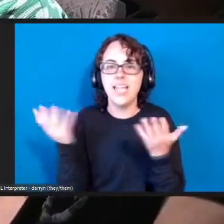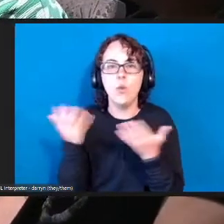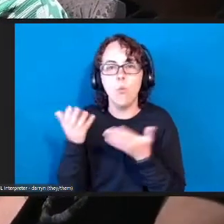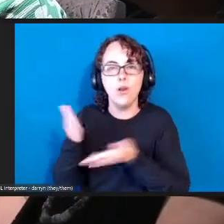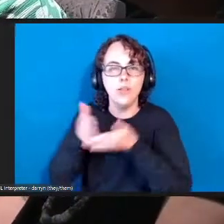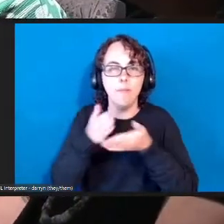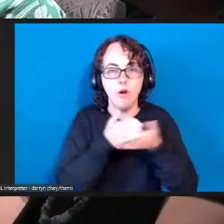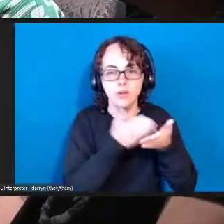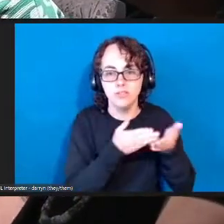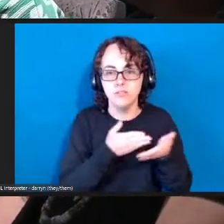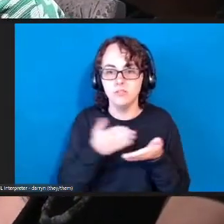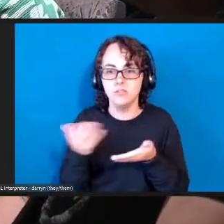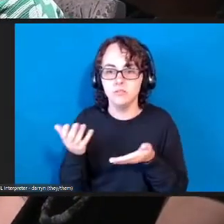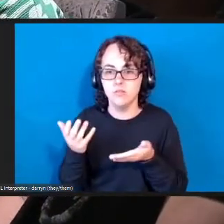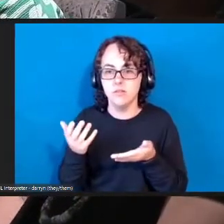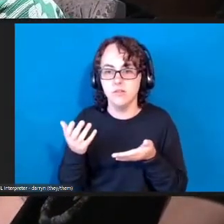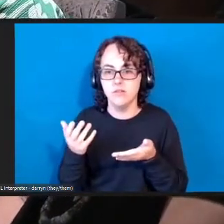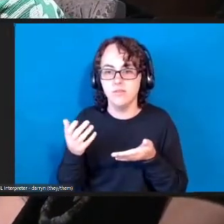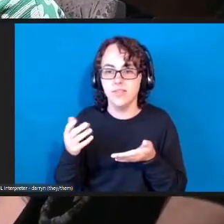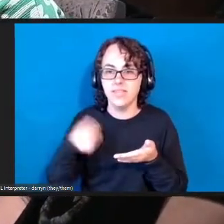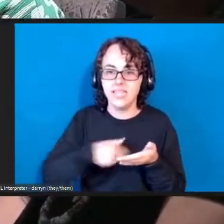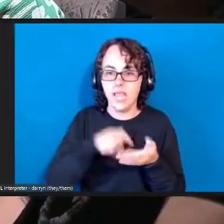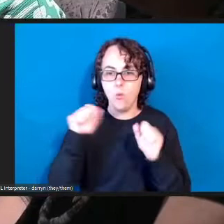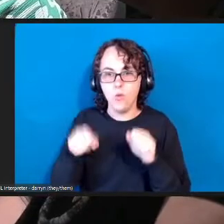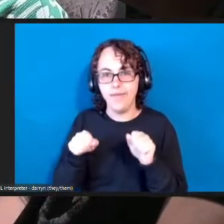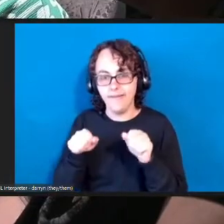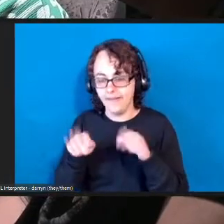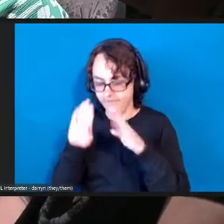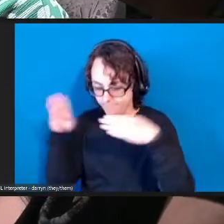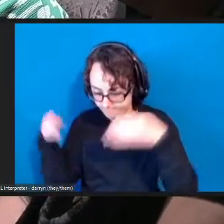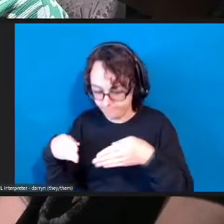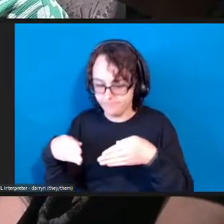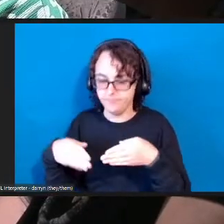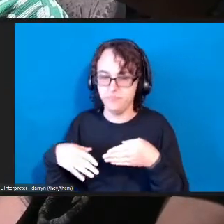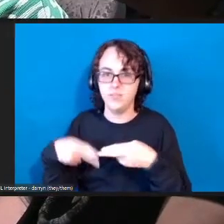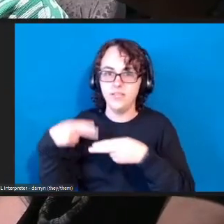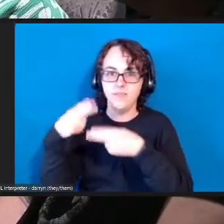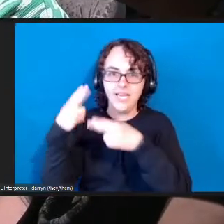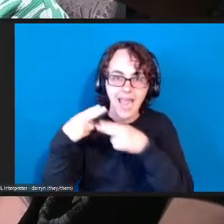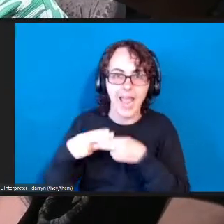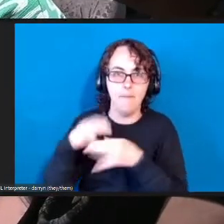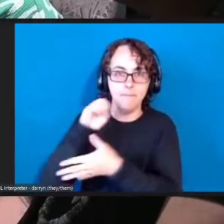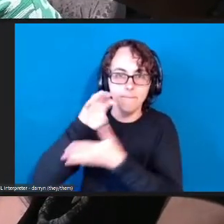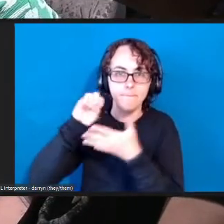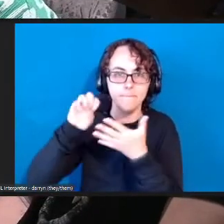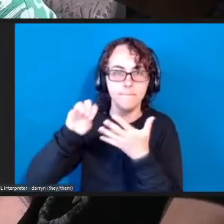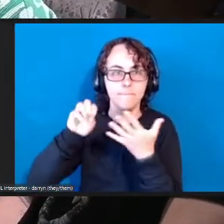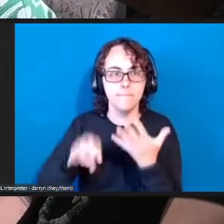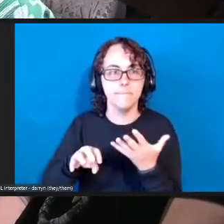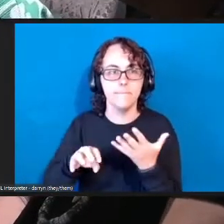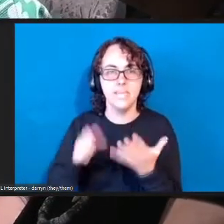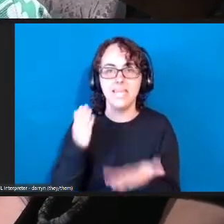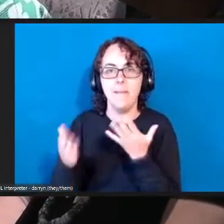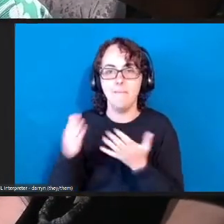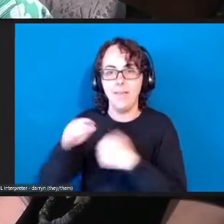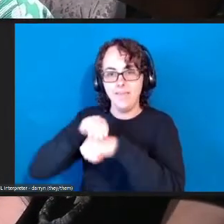What are the components that we can talk about and name specifically that might contribute to